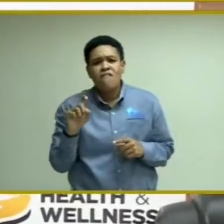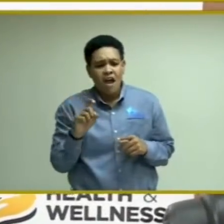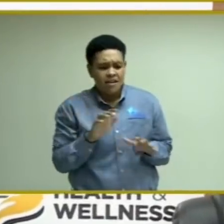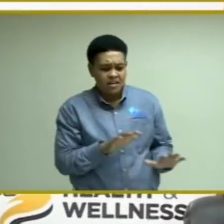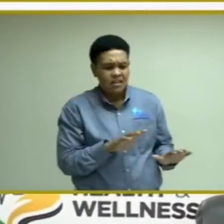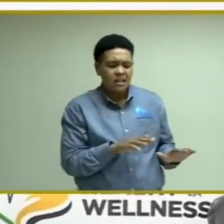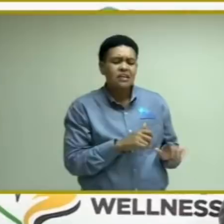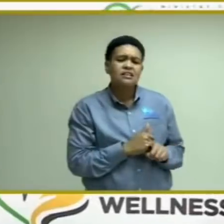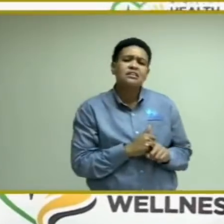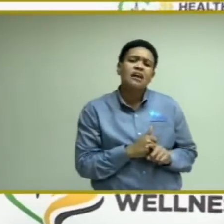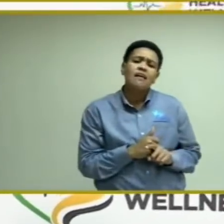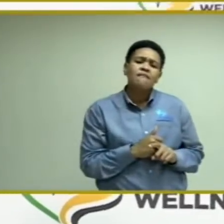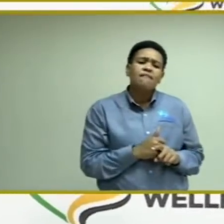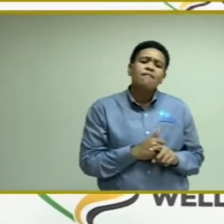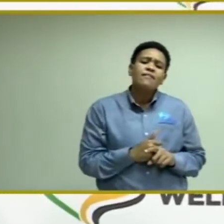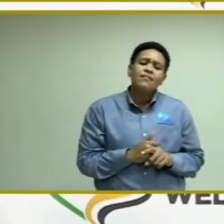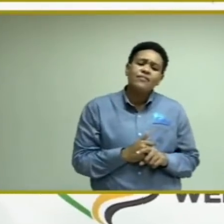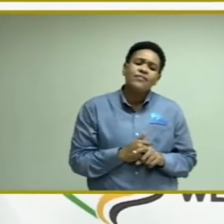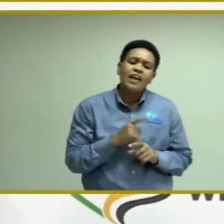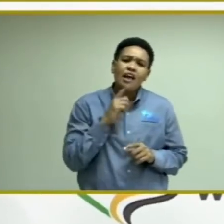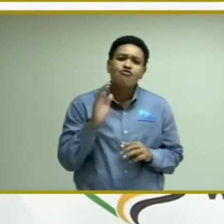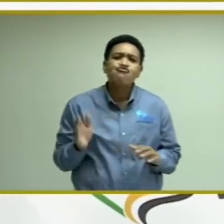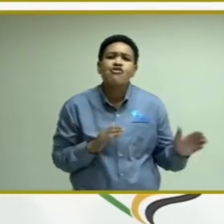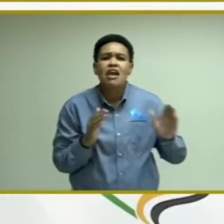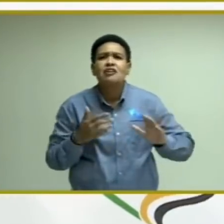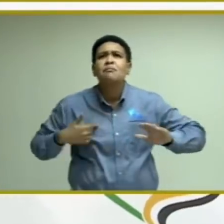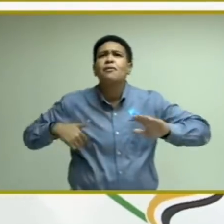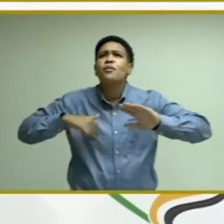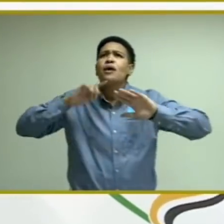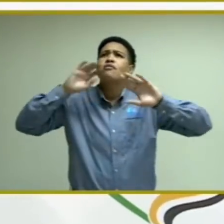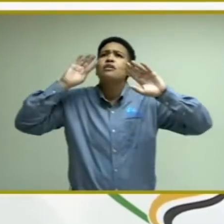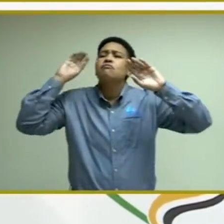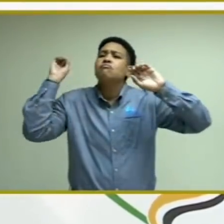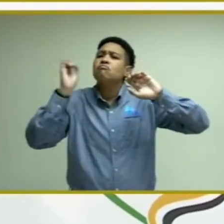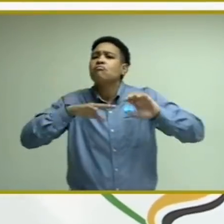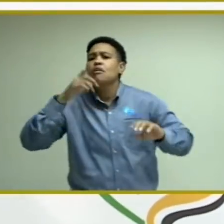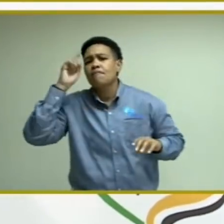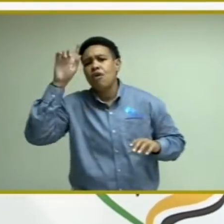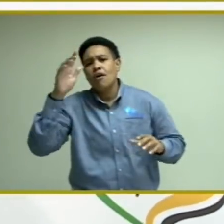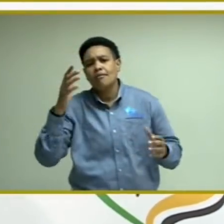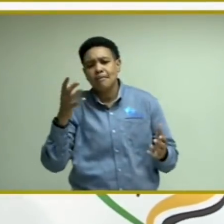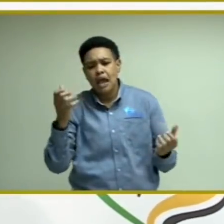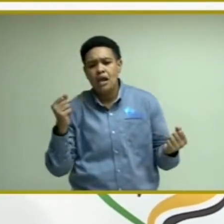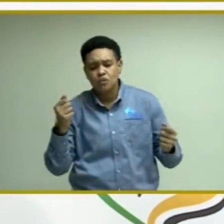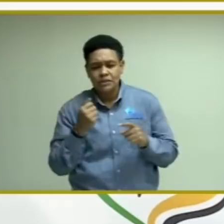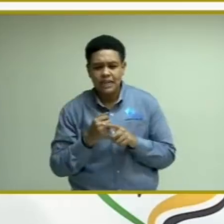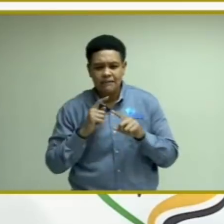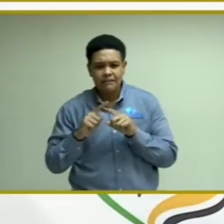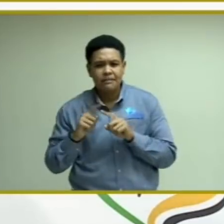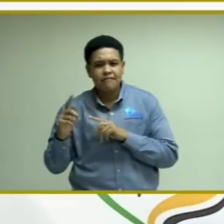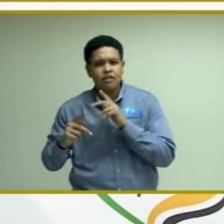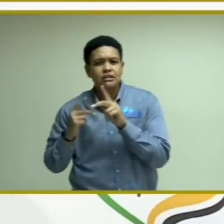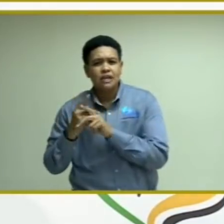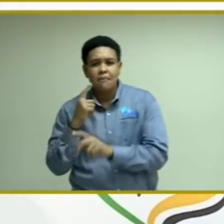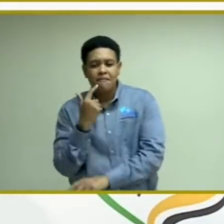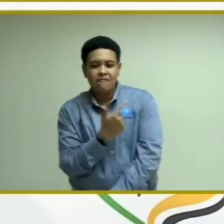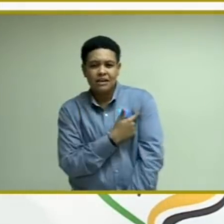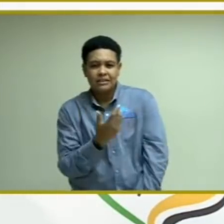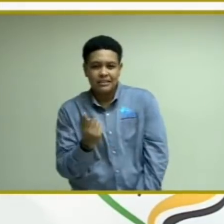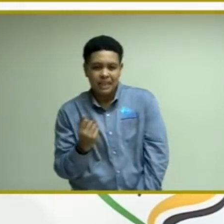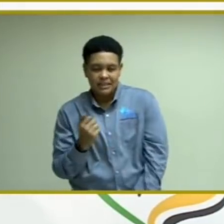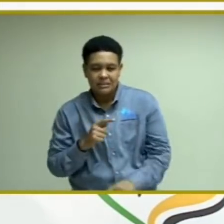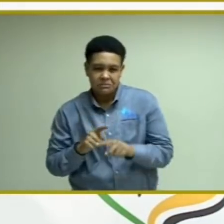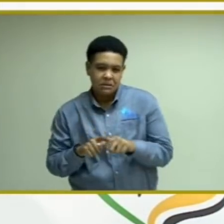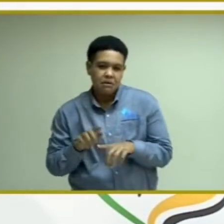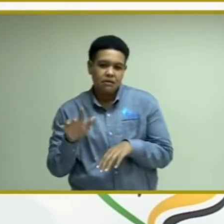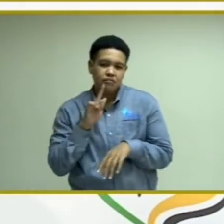facility is an arrangement that we have made for the acquisition of different types of vaccines, depending on